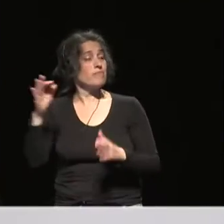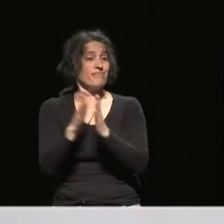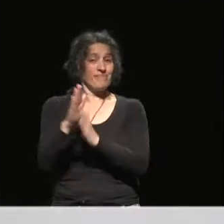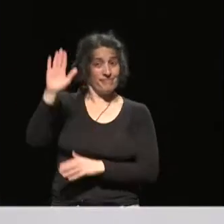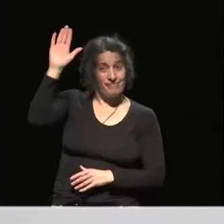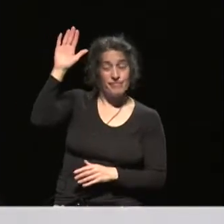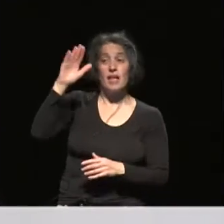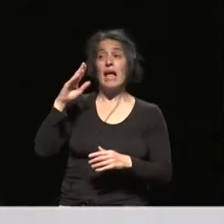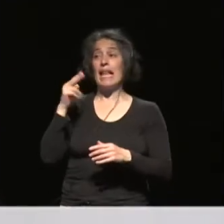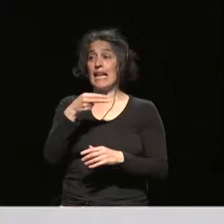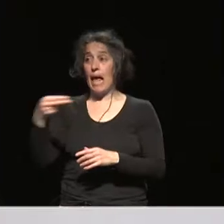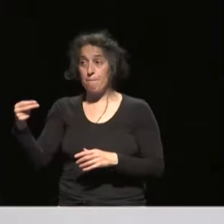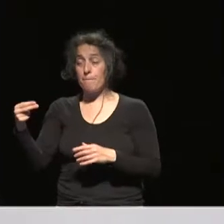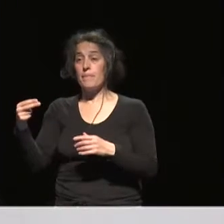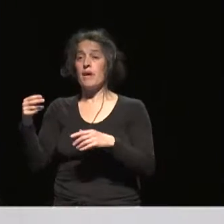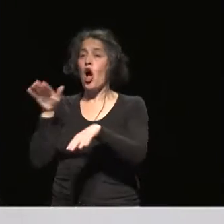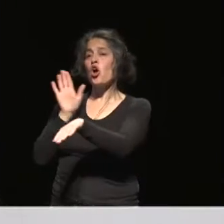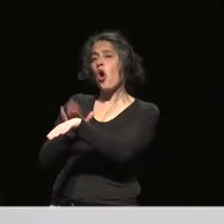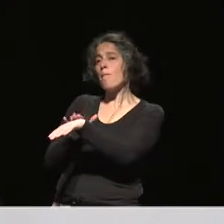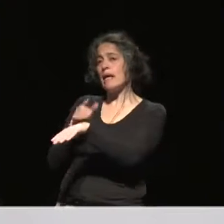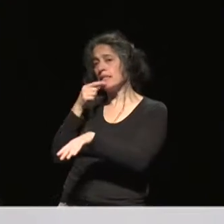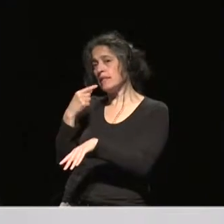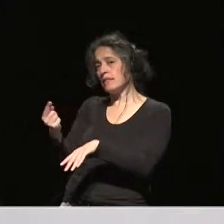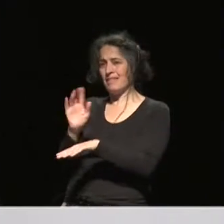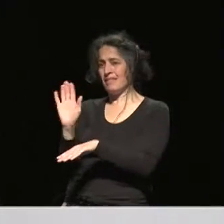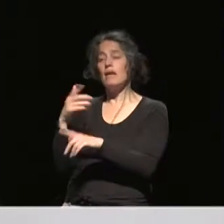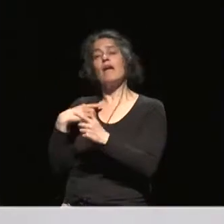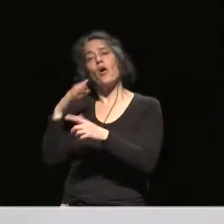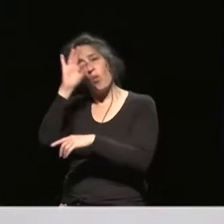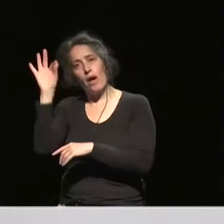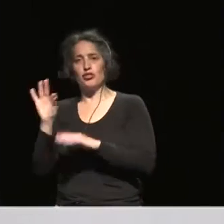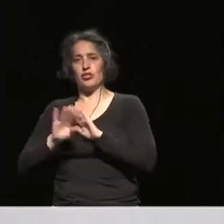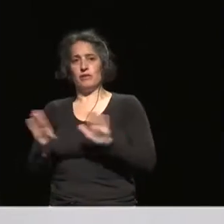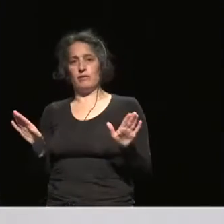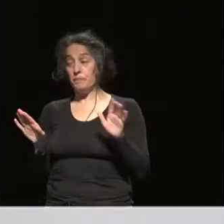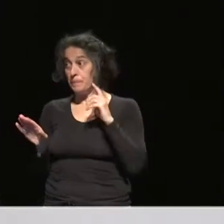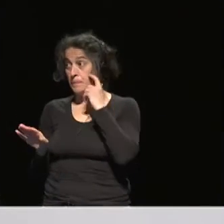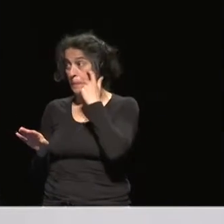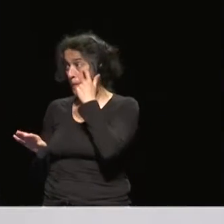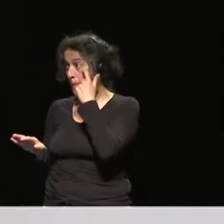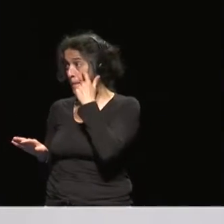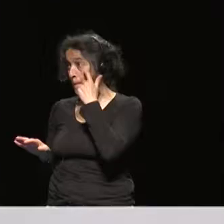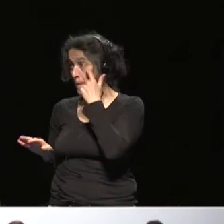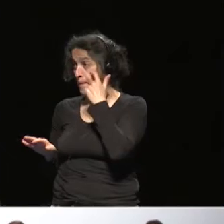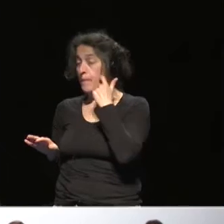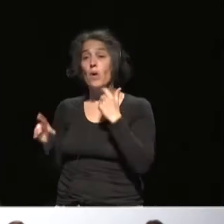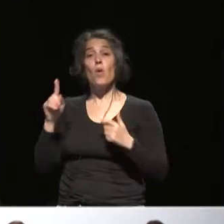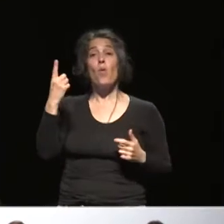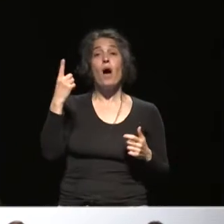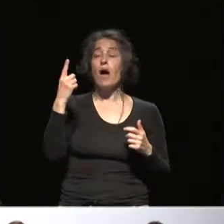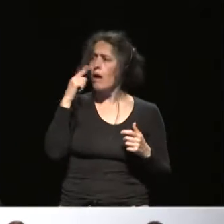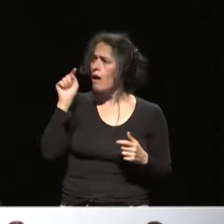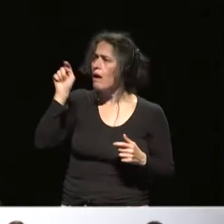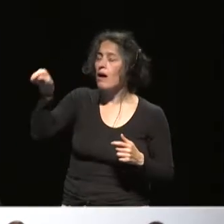Try not to make a comment, but just to put a very clear question. Well, we have actually a colleague from the European Parliament